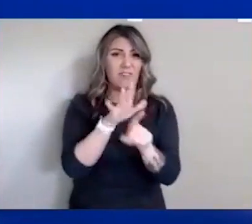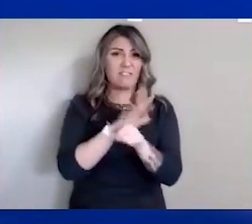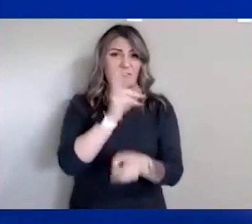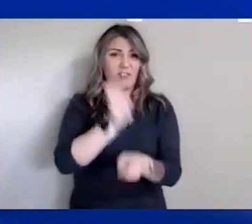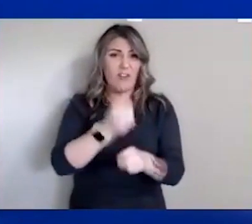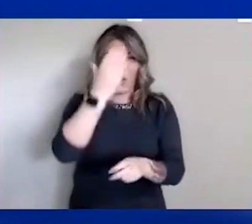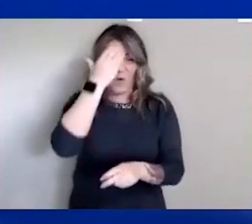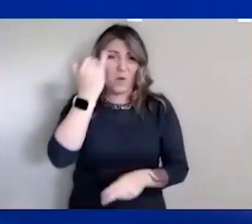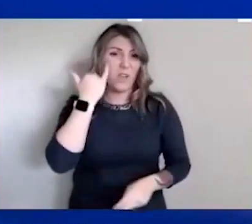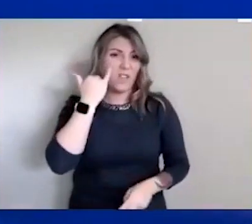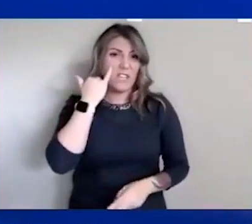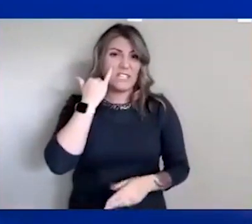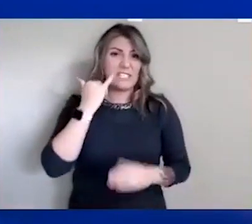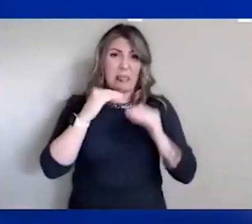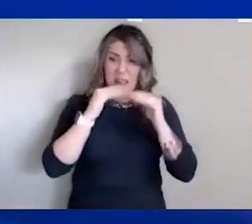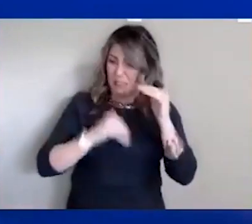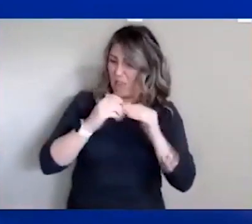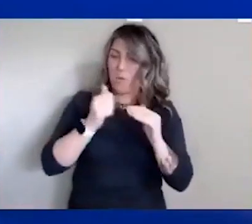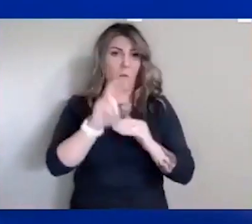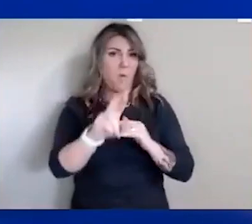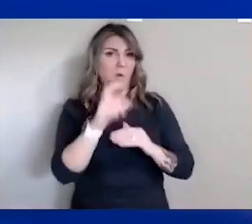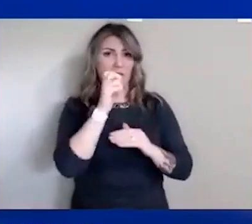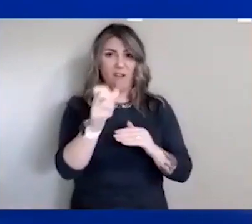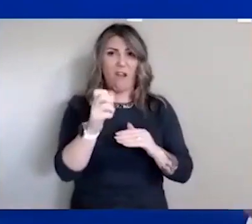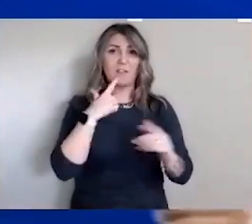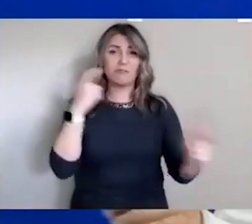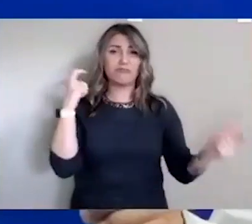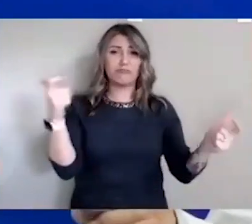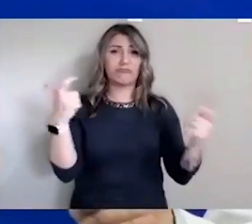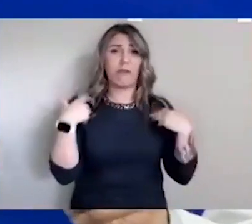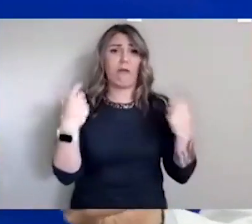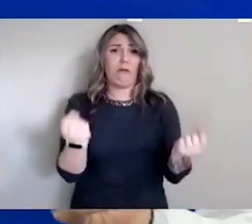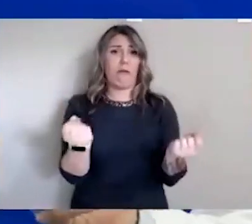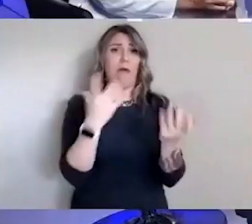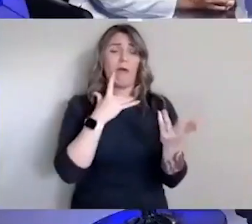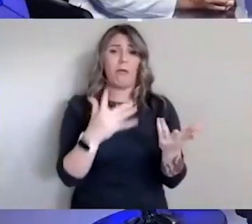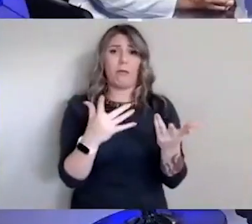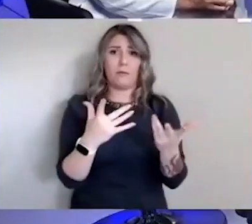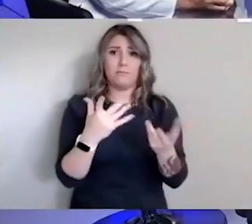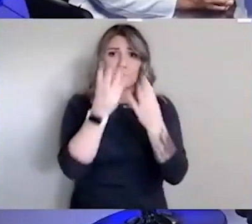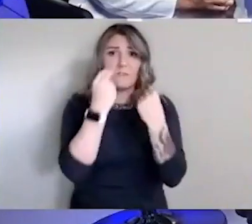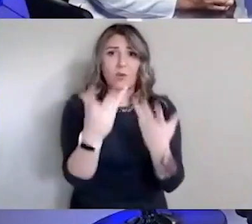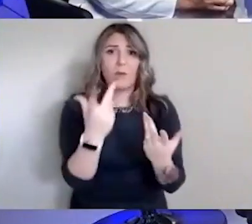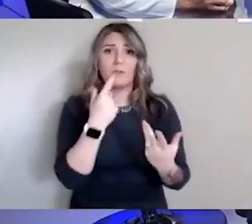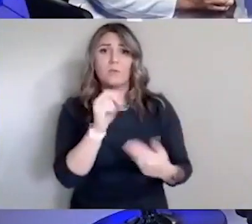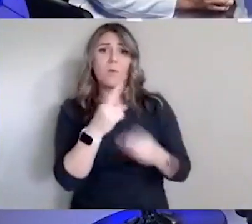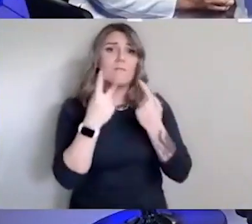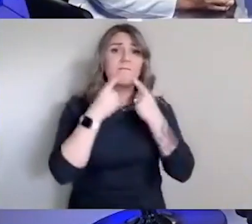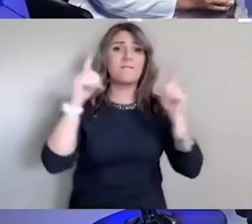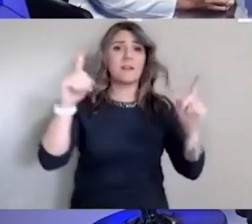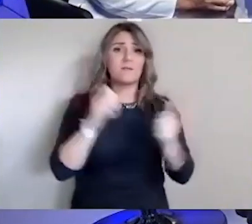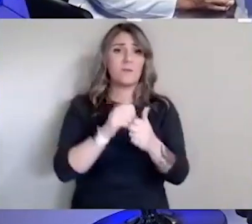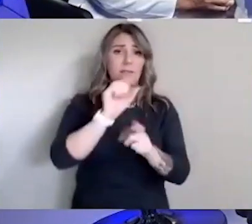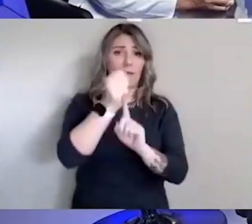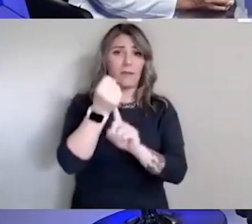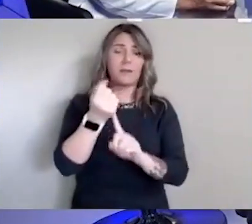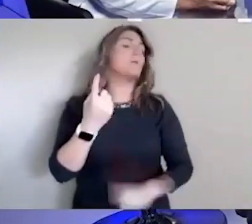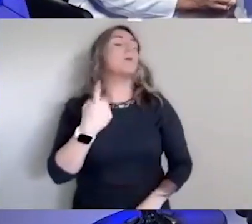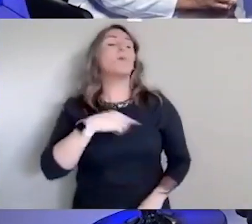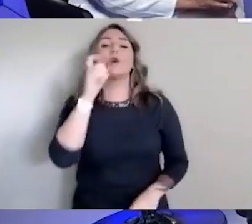there's just not as much public health infrastructure to report on the information, which I suspect is actually the case. Yeah, and although we're not really impacted